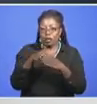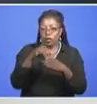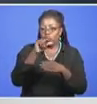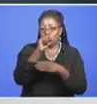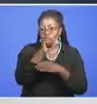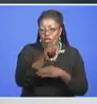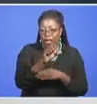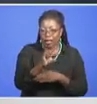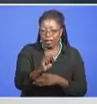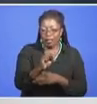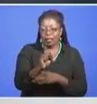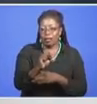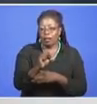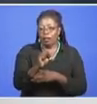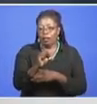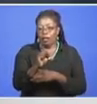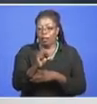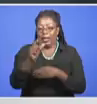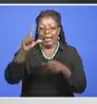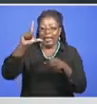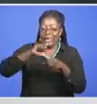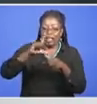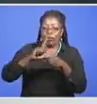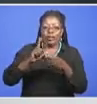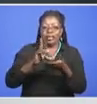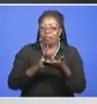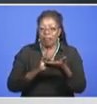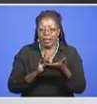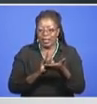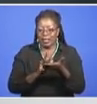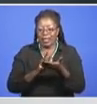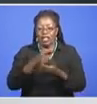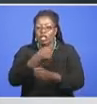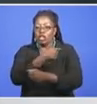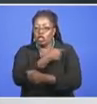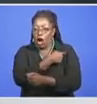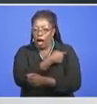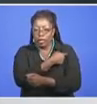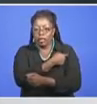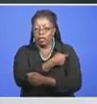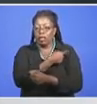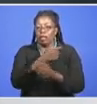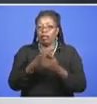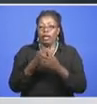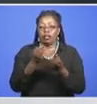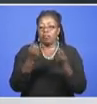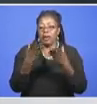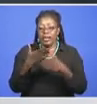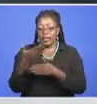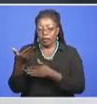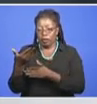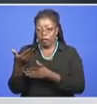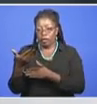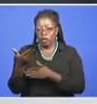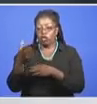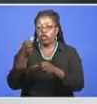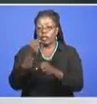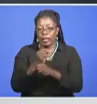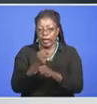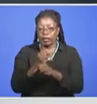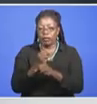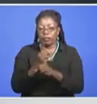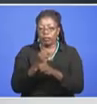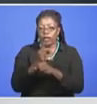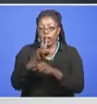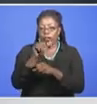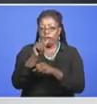gels, it includes medicine, liquid medicine, it includes injections, it includes quite a range of things that you can get over-the-counter. And the caveat